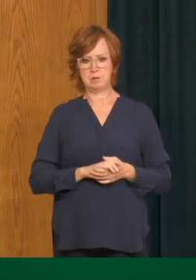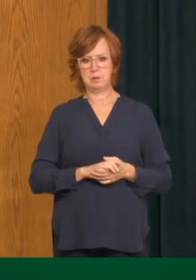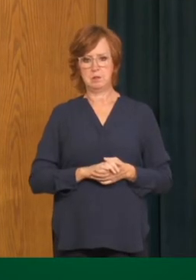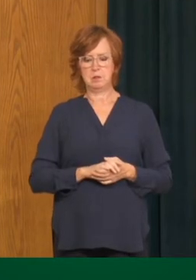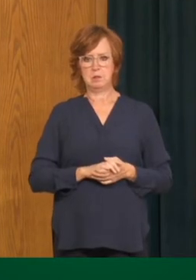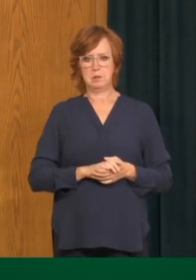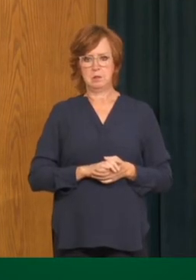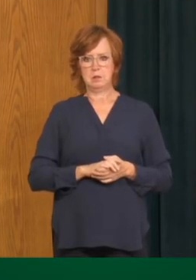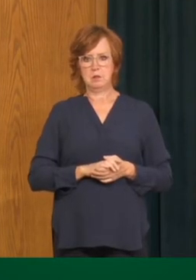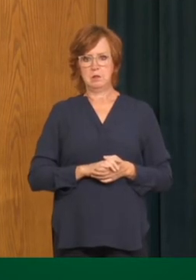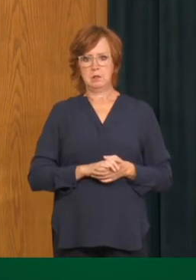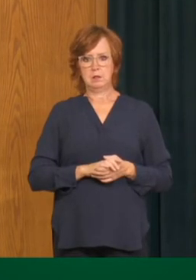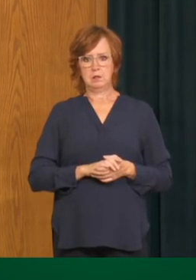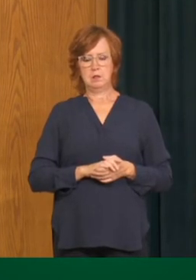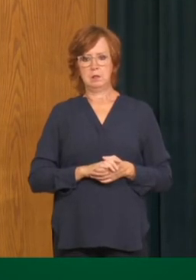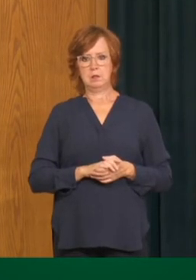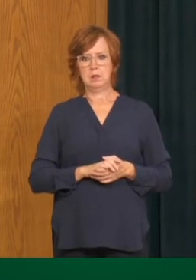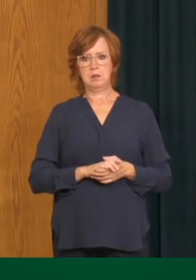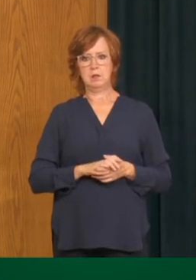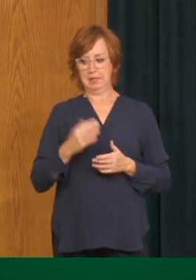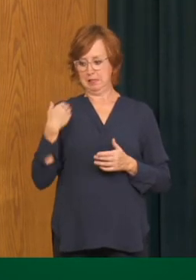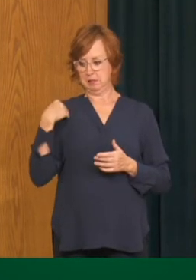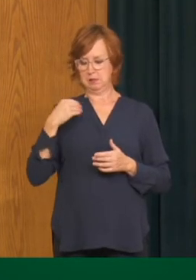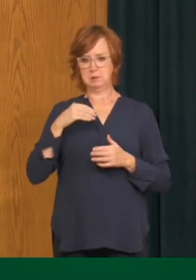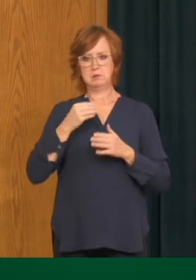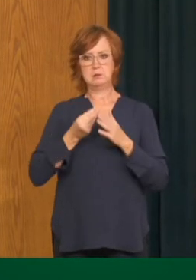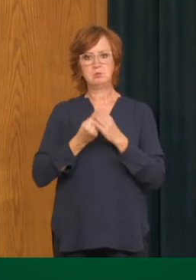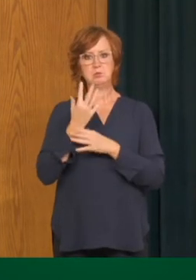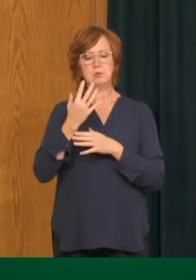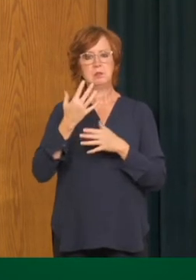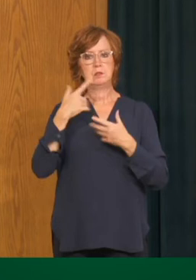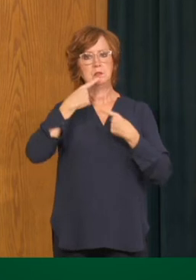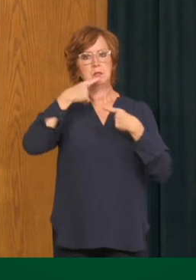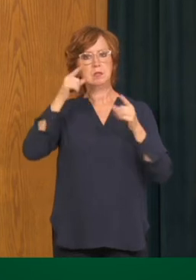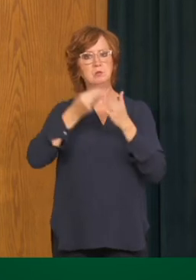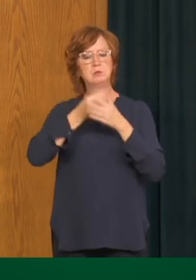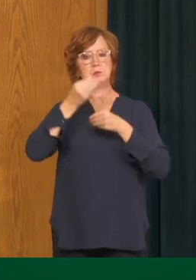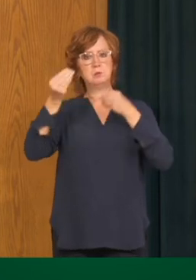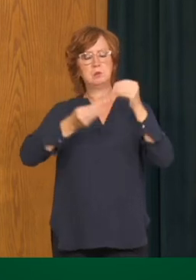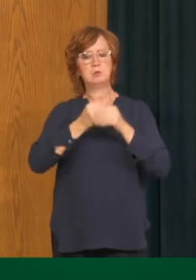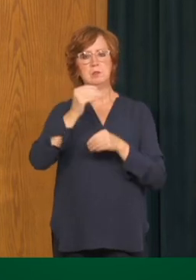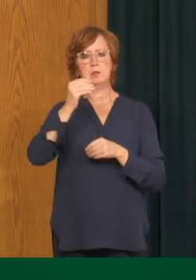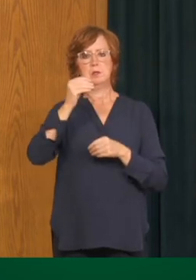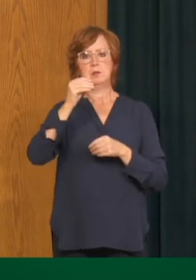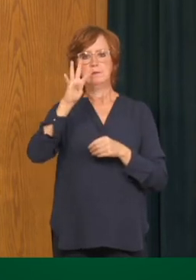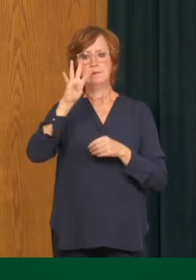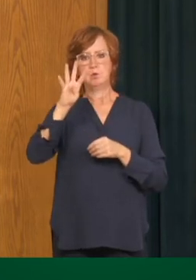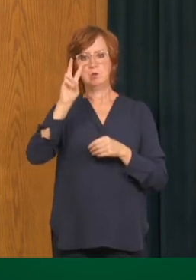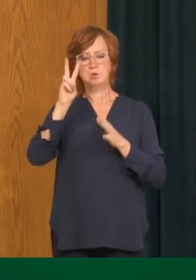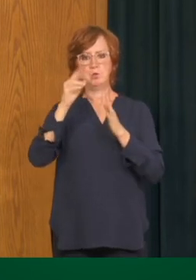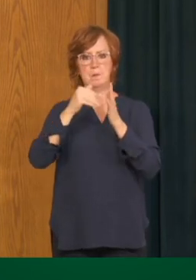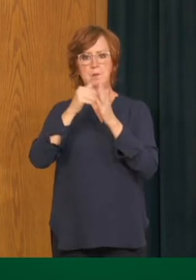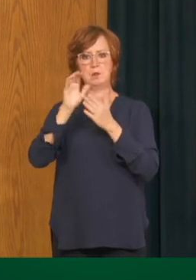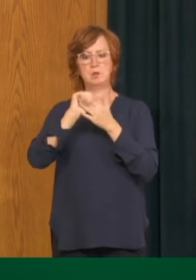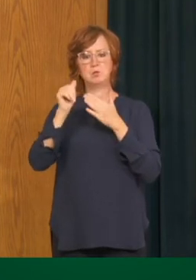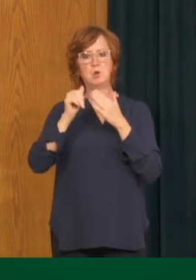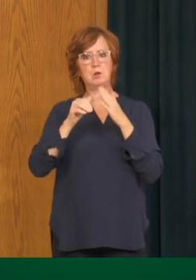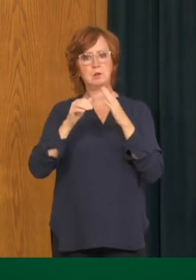million budget increase that came about this spring that will be effective on September 1st to the school divisions.